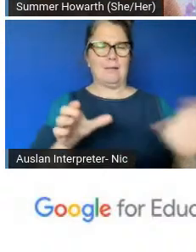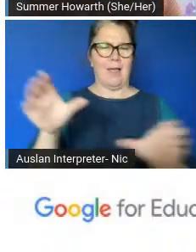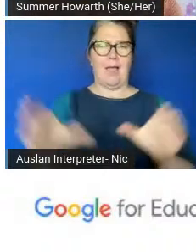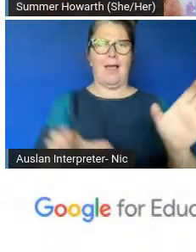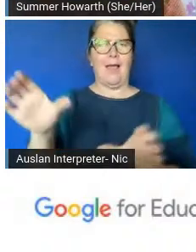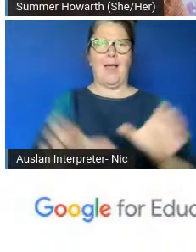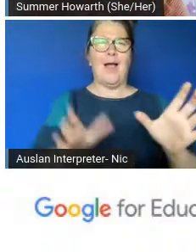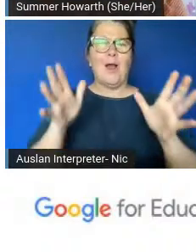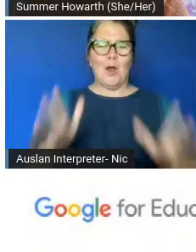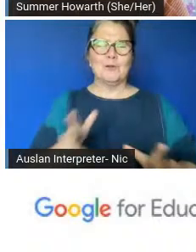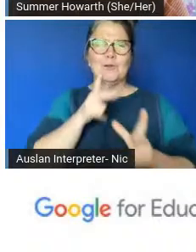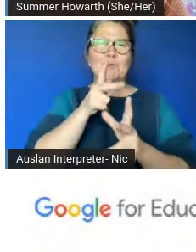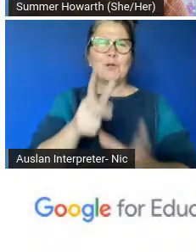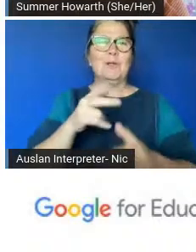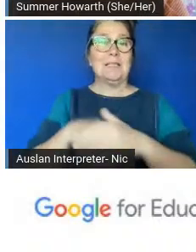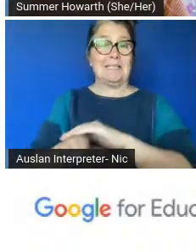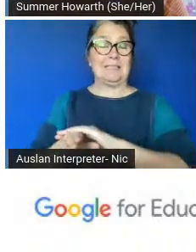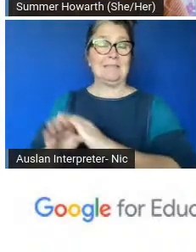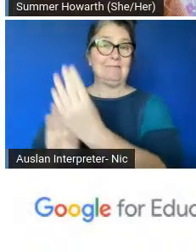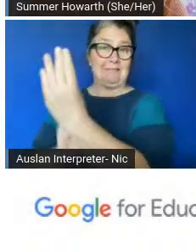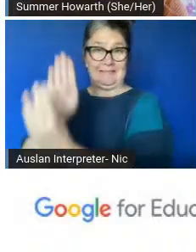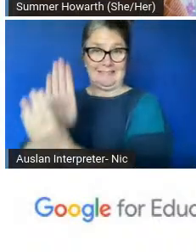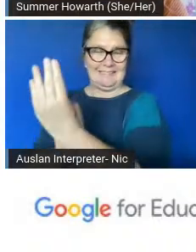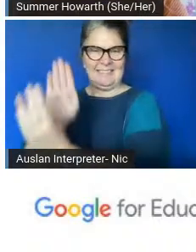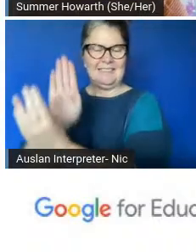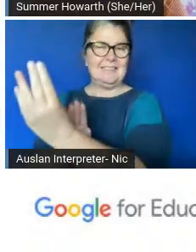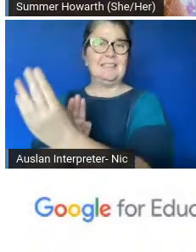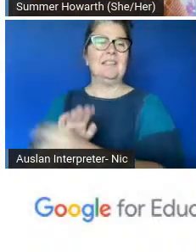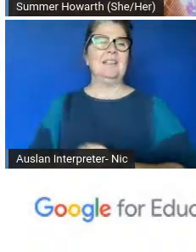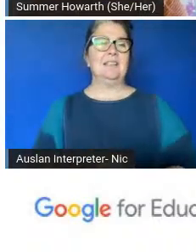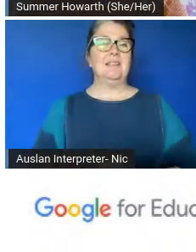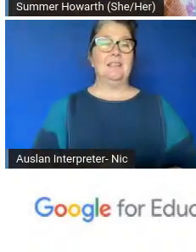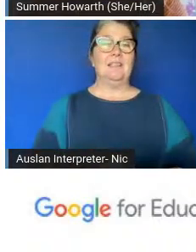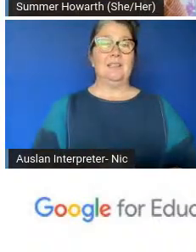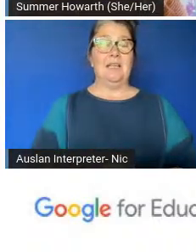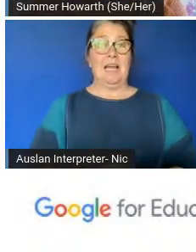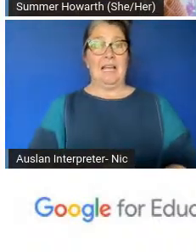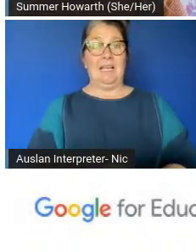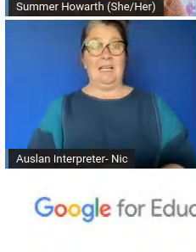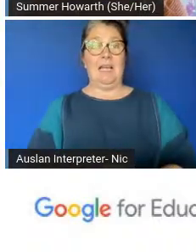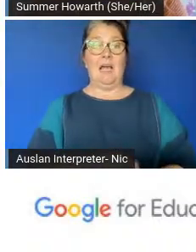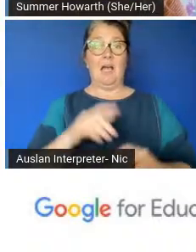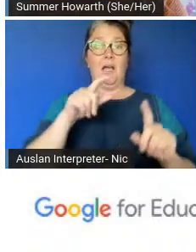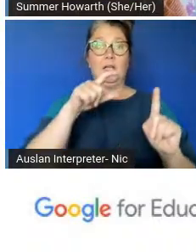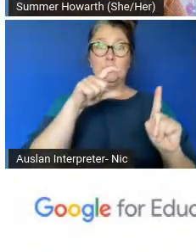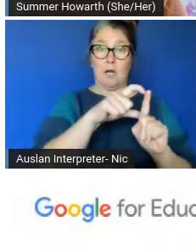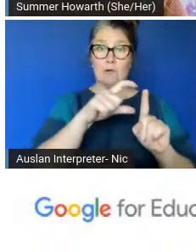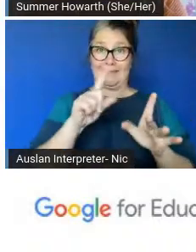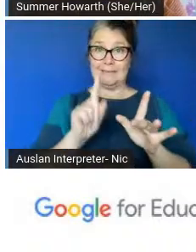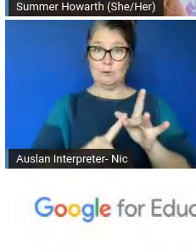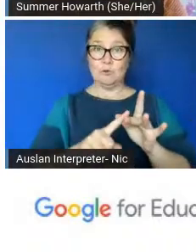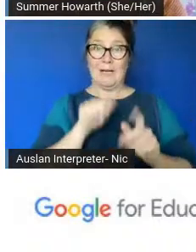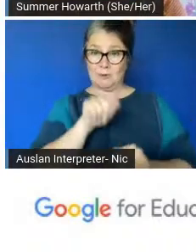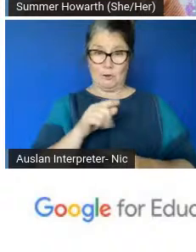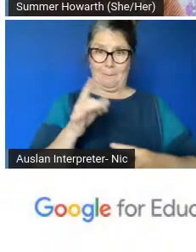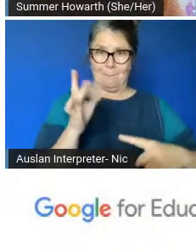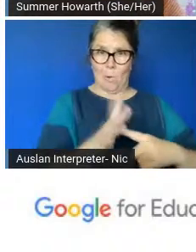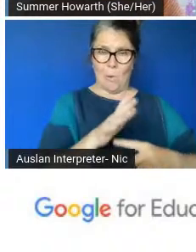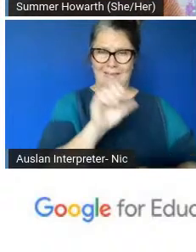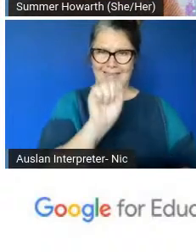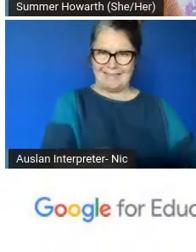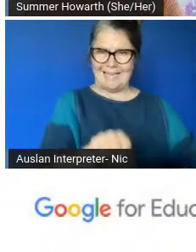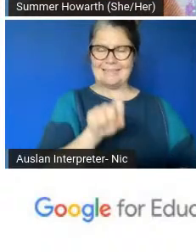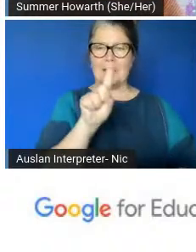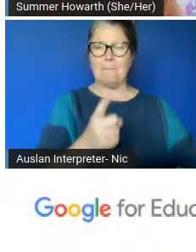direct instruction model is an important one. However, I would always argue it's not at the expense of inquiry.